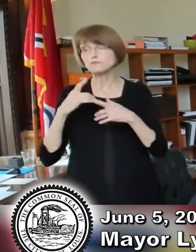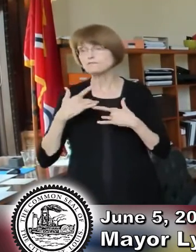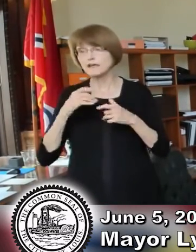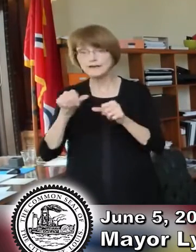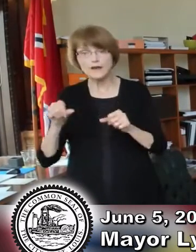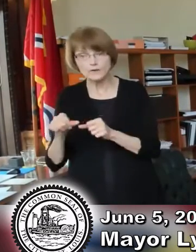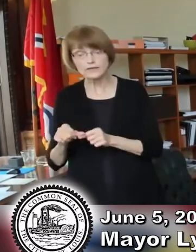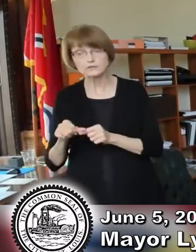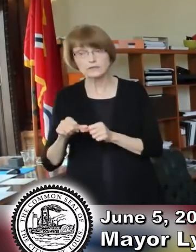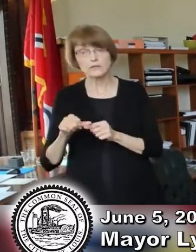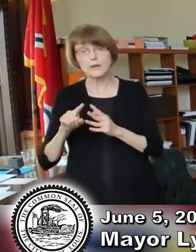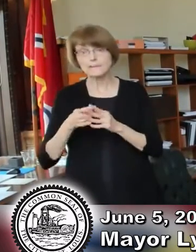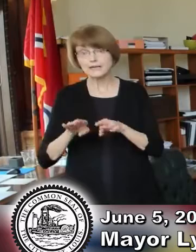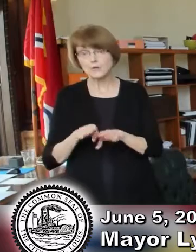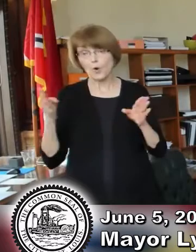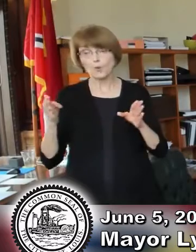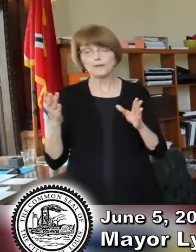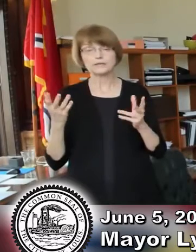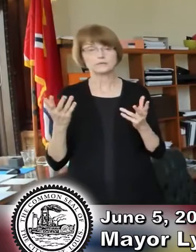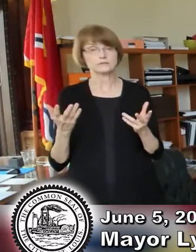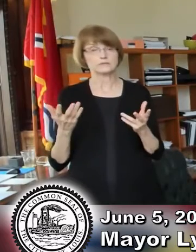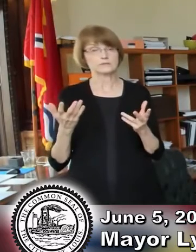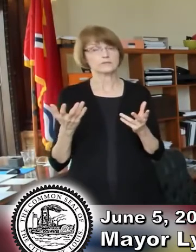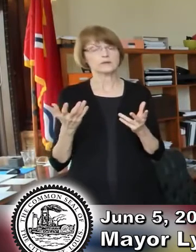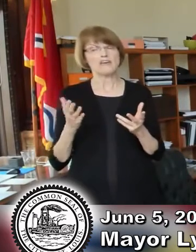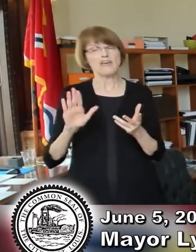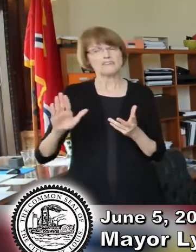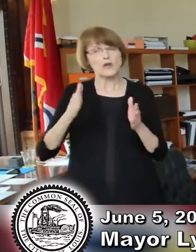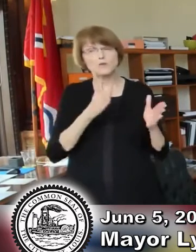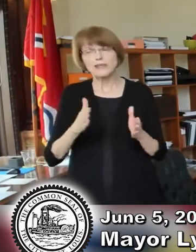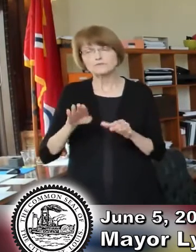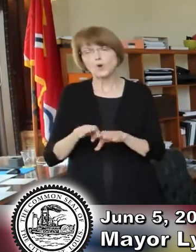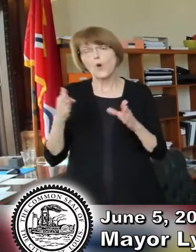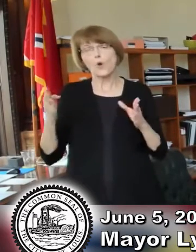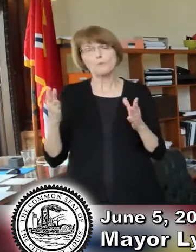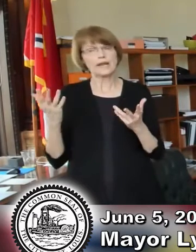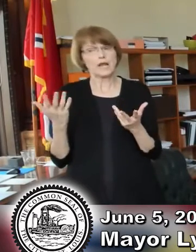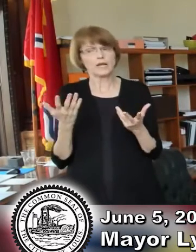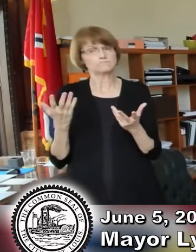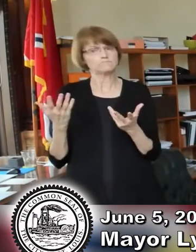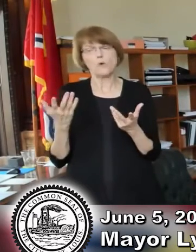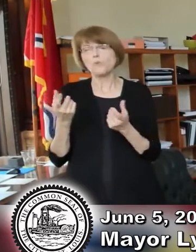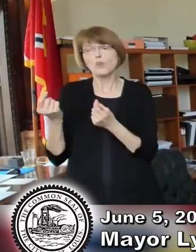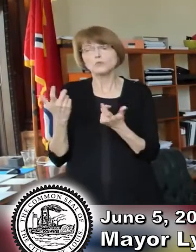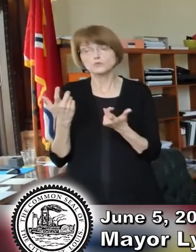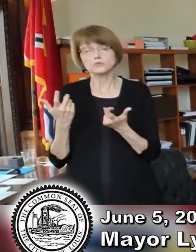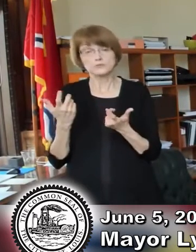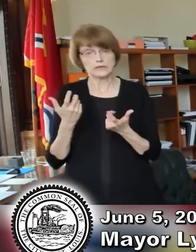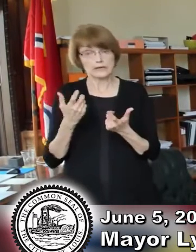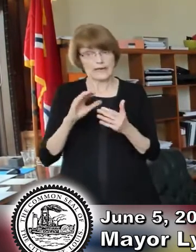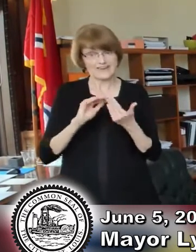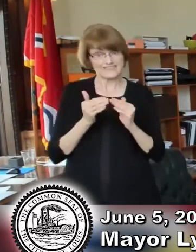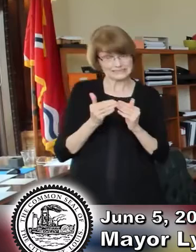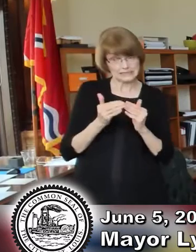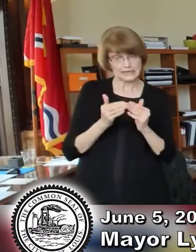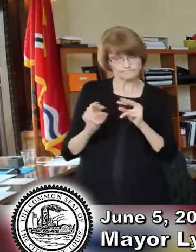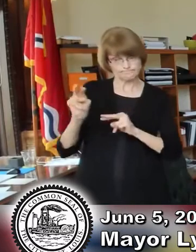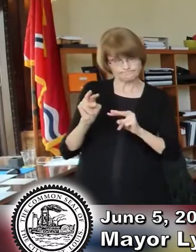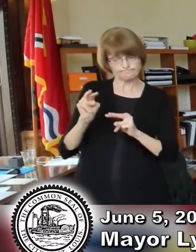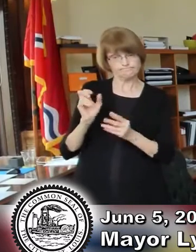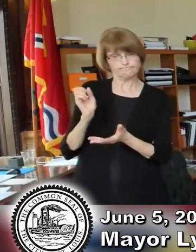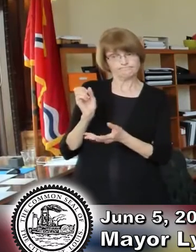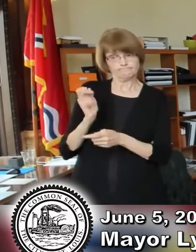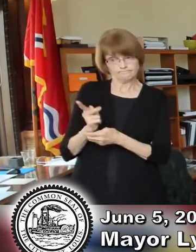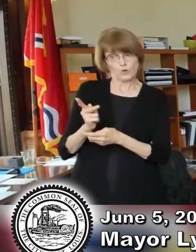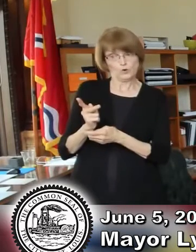reopen. Mm-hmm. What have their plans been like for reopening, and how has the city reviewed them to make sure that it'll be safe to go there once they are